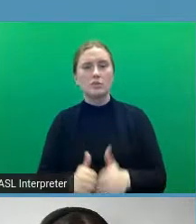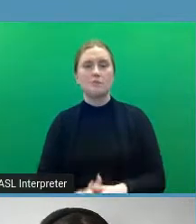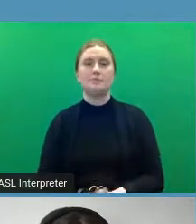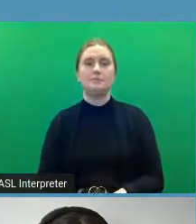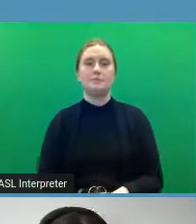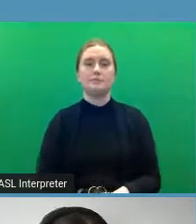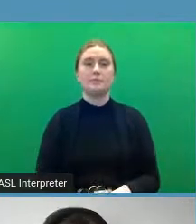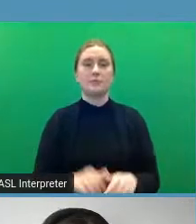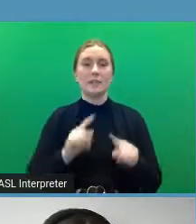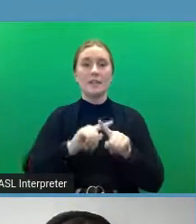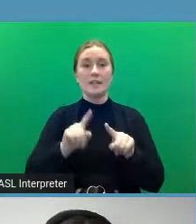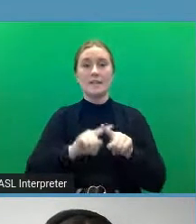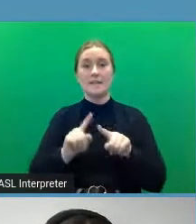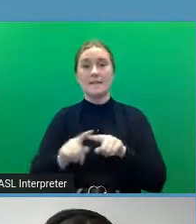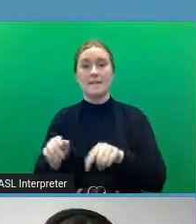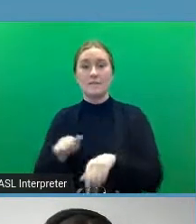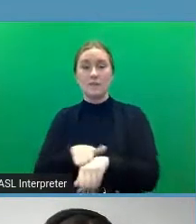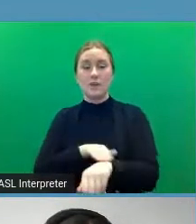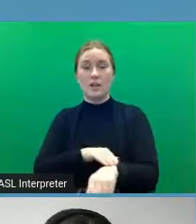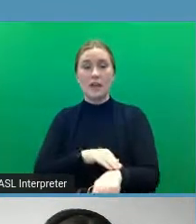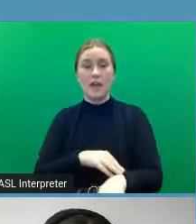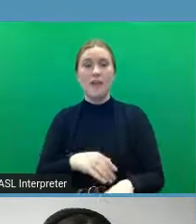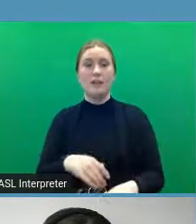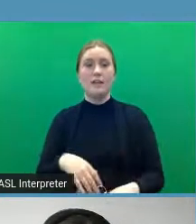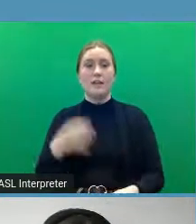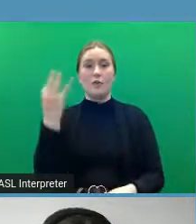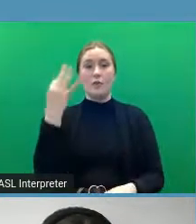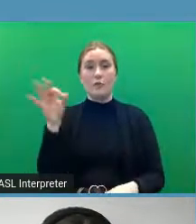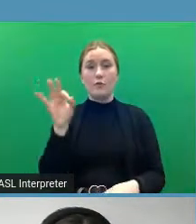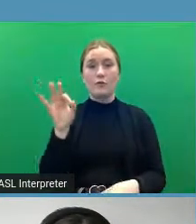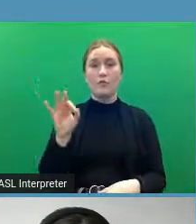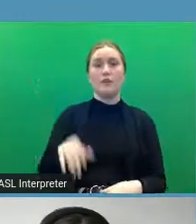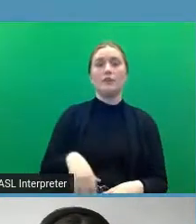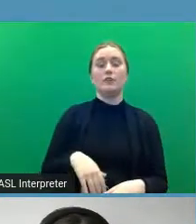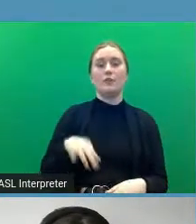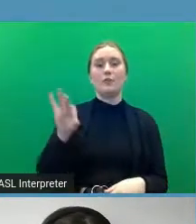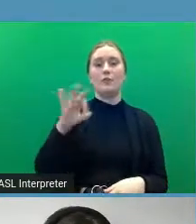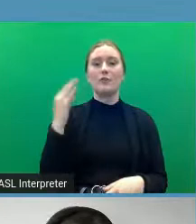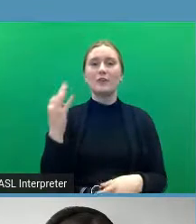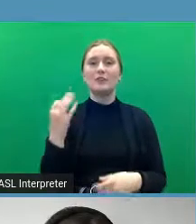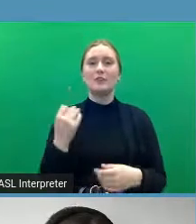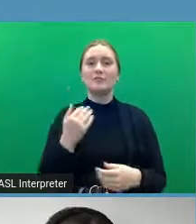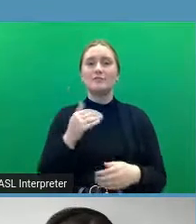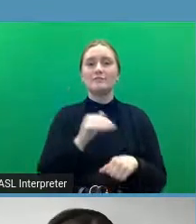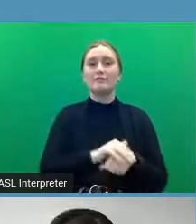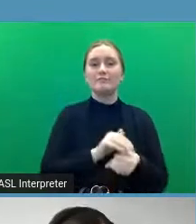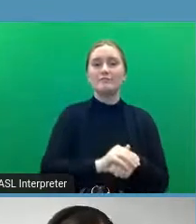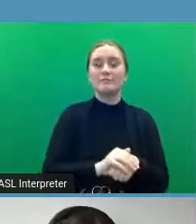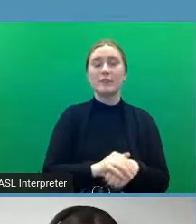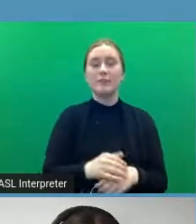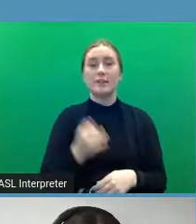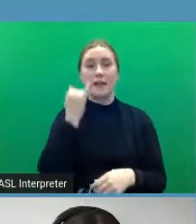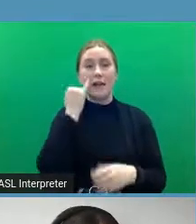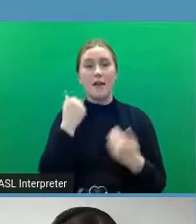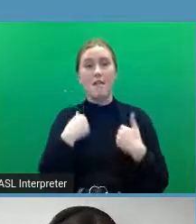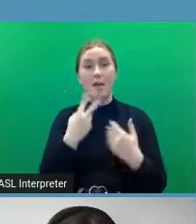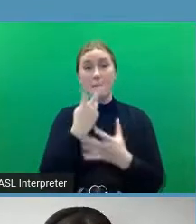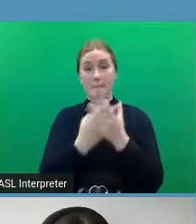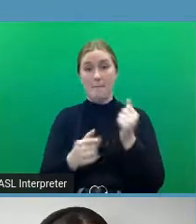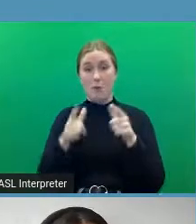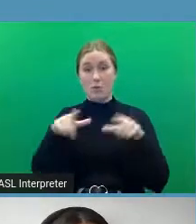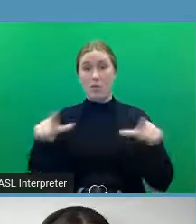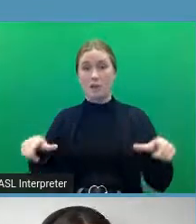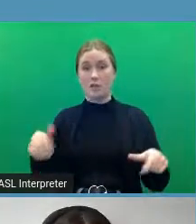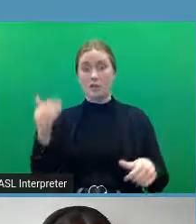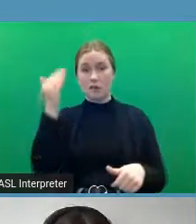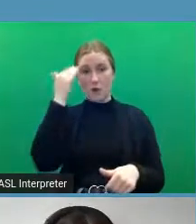difference in length that French and English take up. So if you're putting a video into both English and French, you need to make sure that there's a little